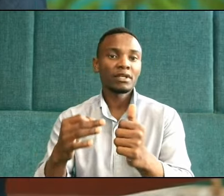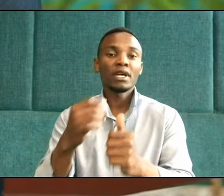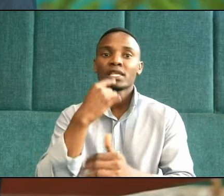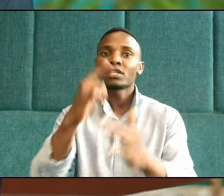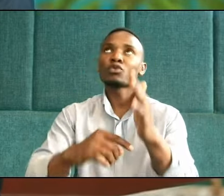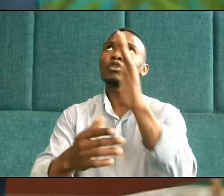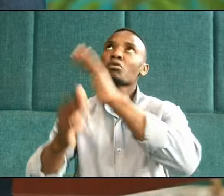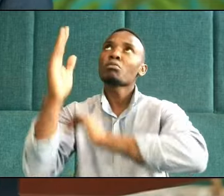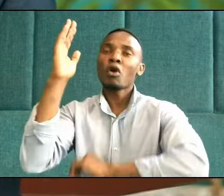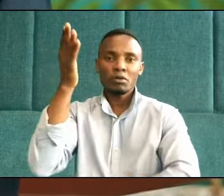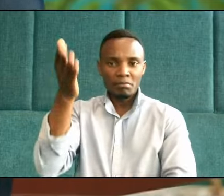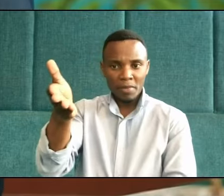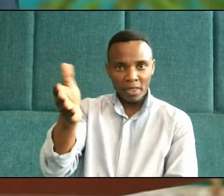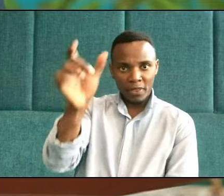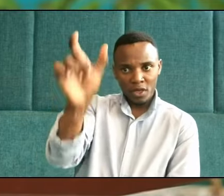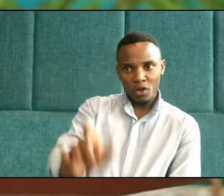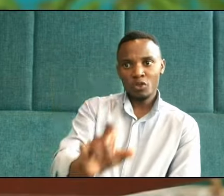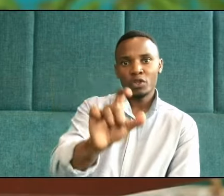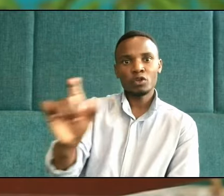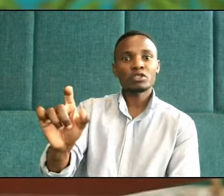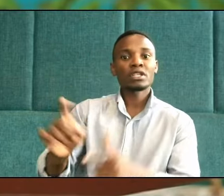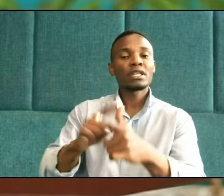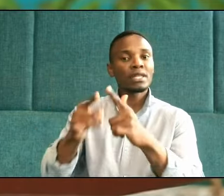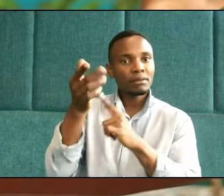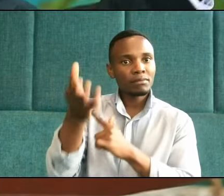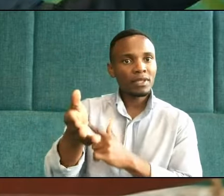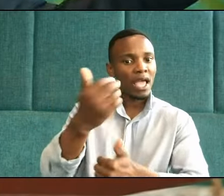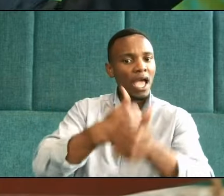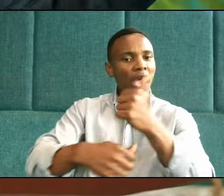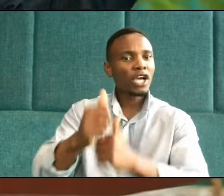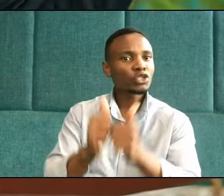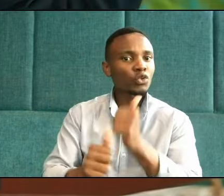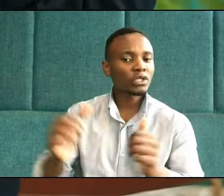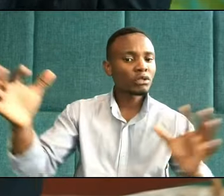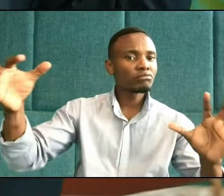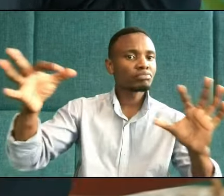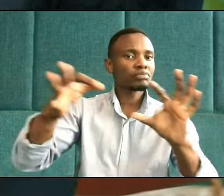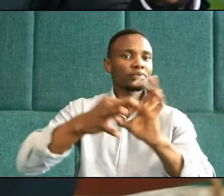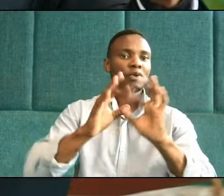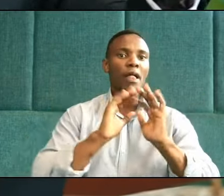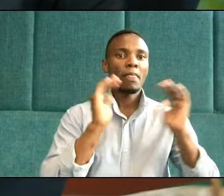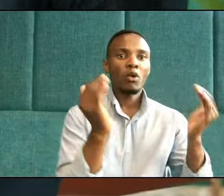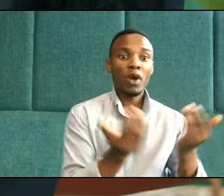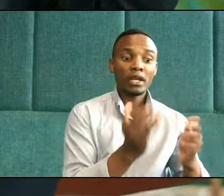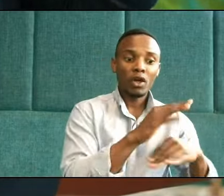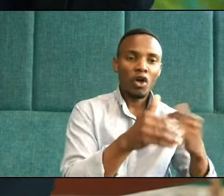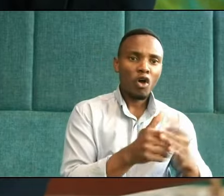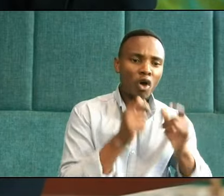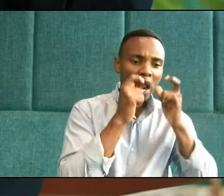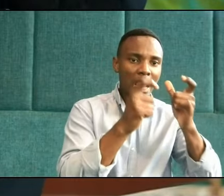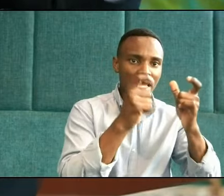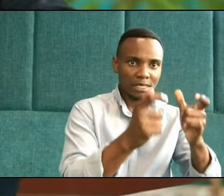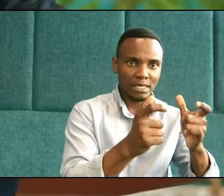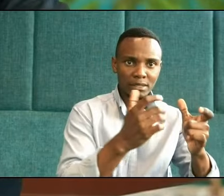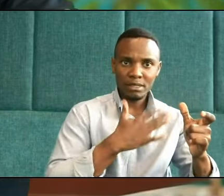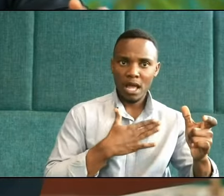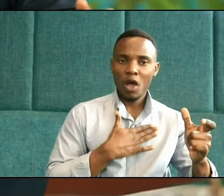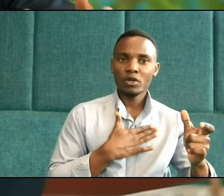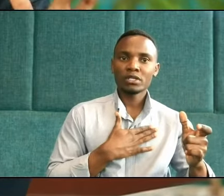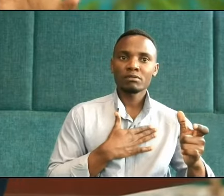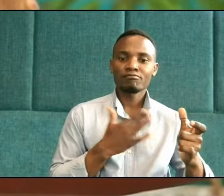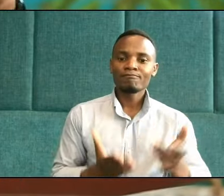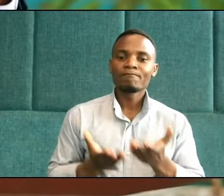was reconciling the world to himself, putting all the sins of the world on